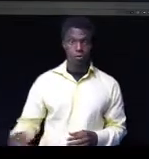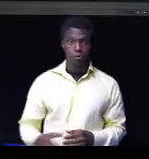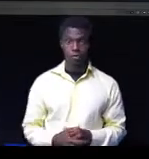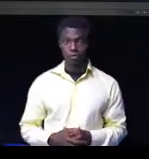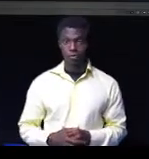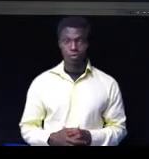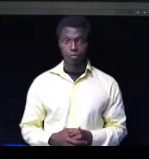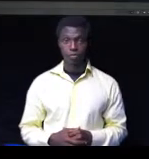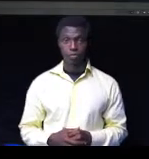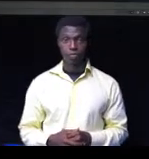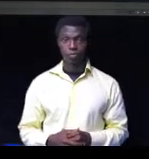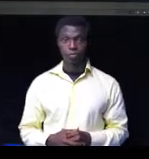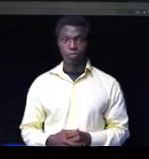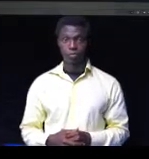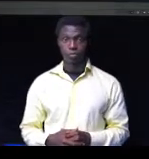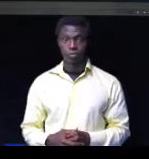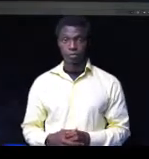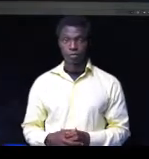equipment.